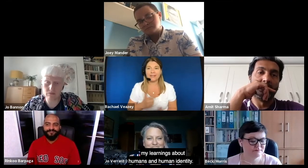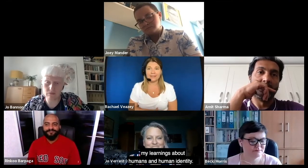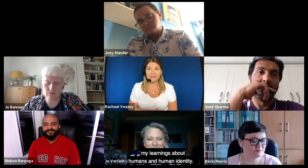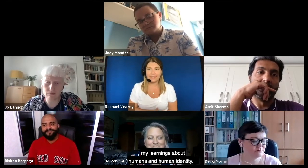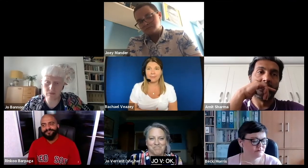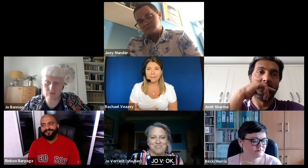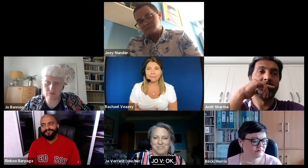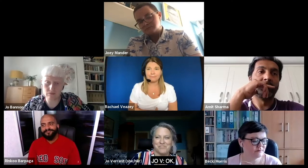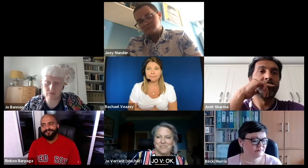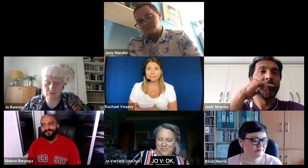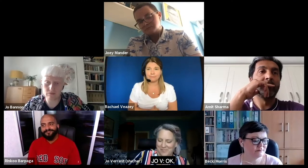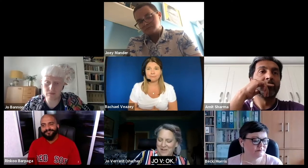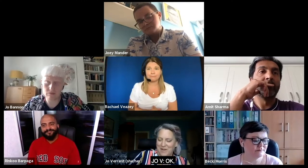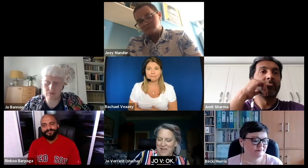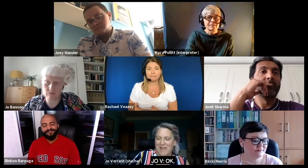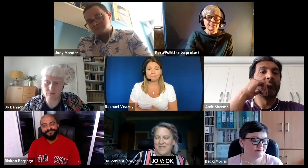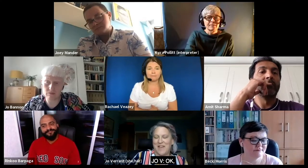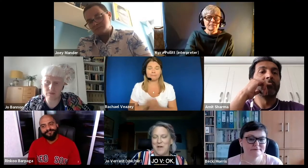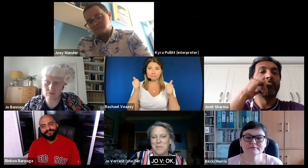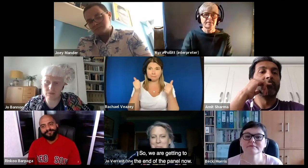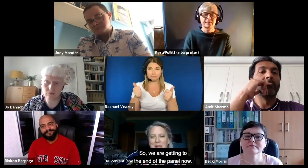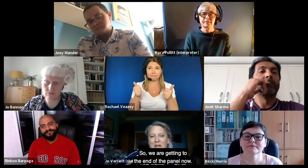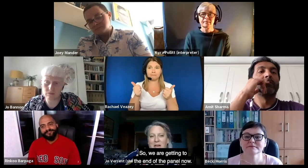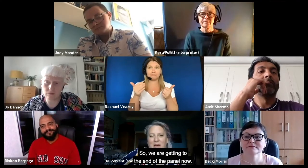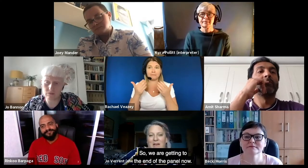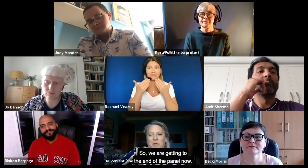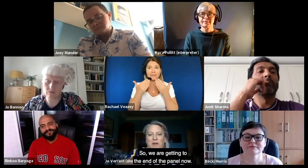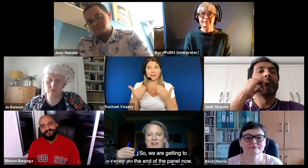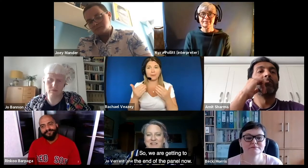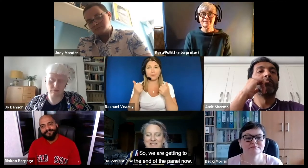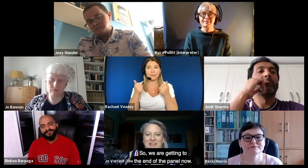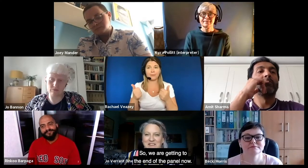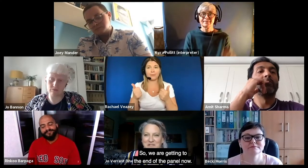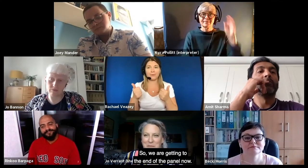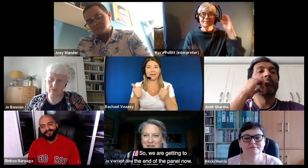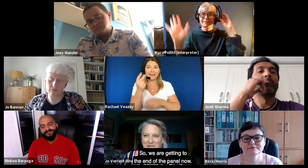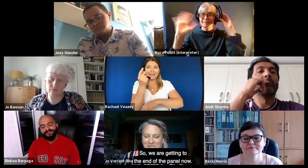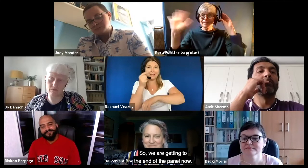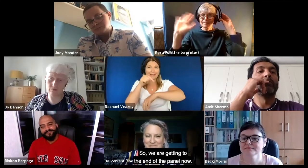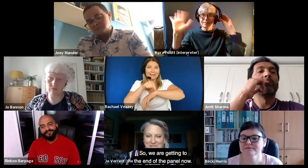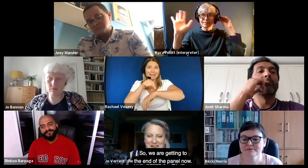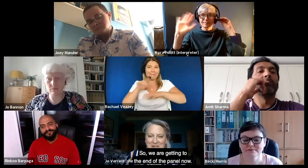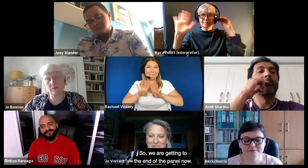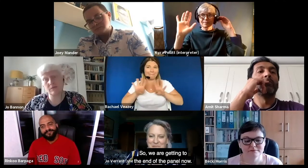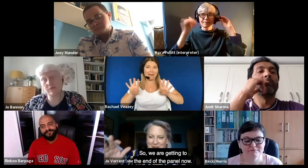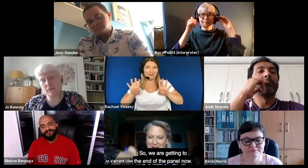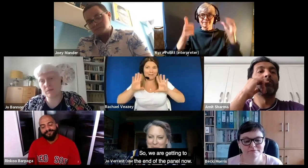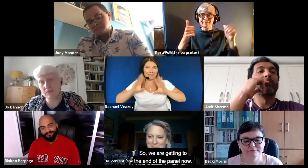human identity. Okay, so we're getting to the end of the panel